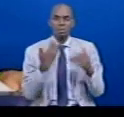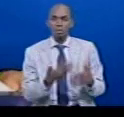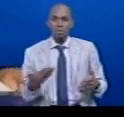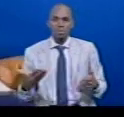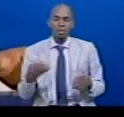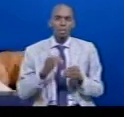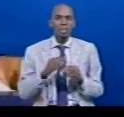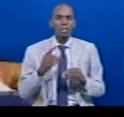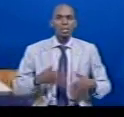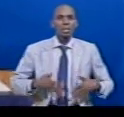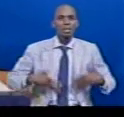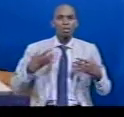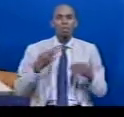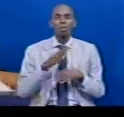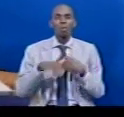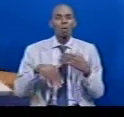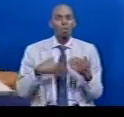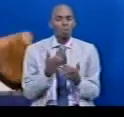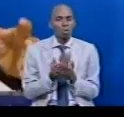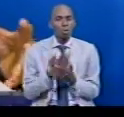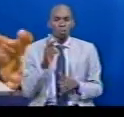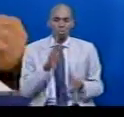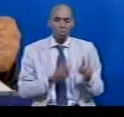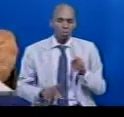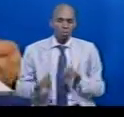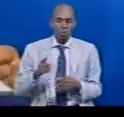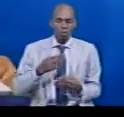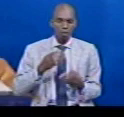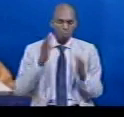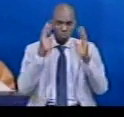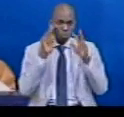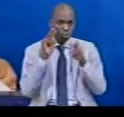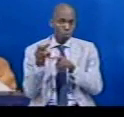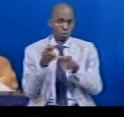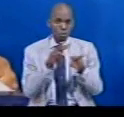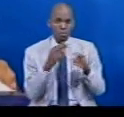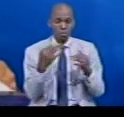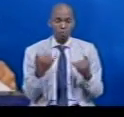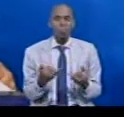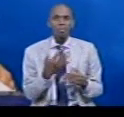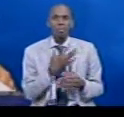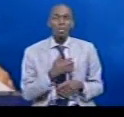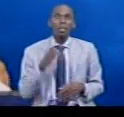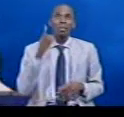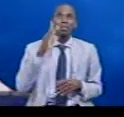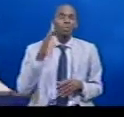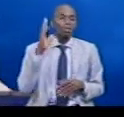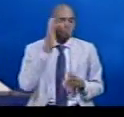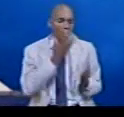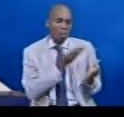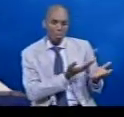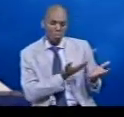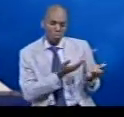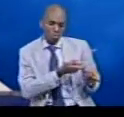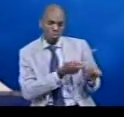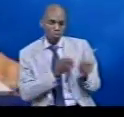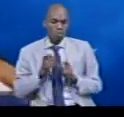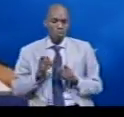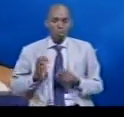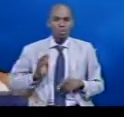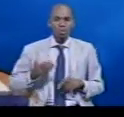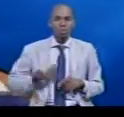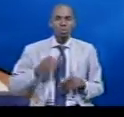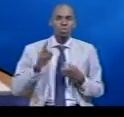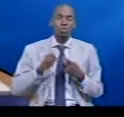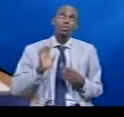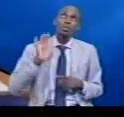all participants, and that God will draw souls into his kingdom through this